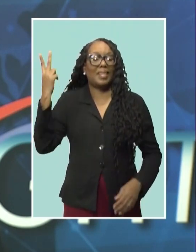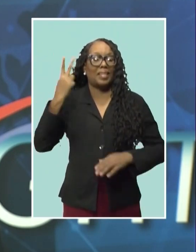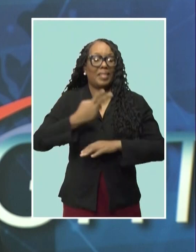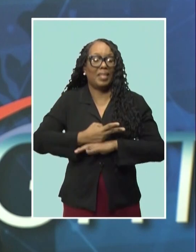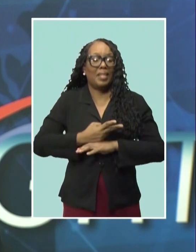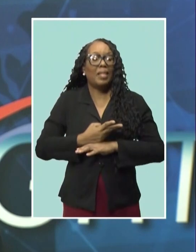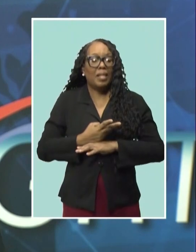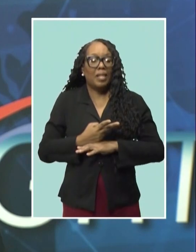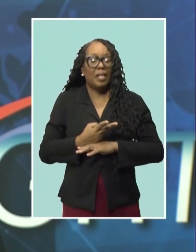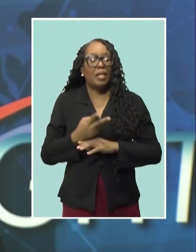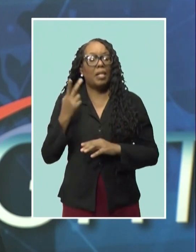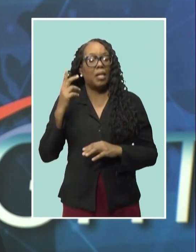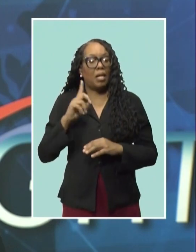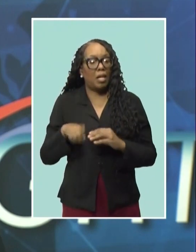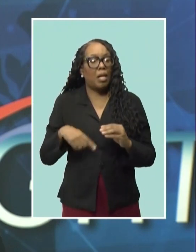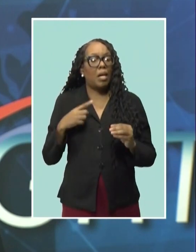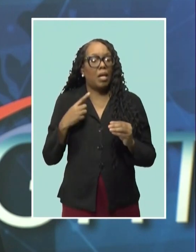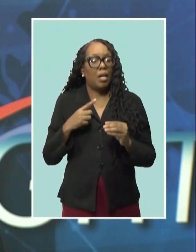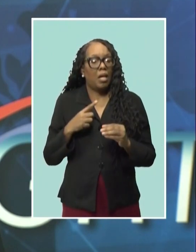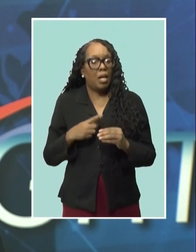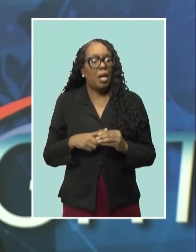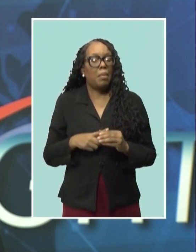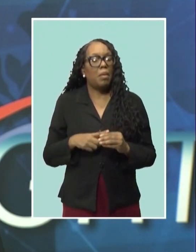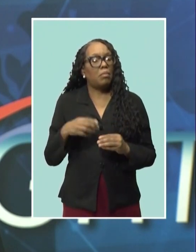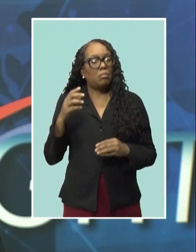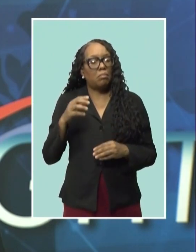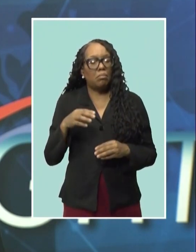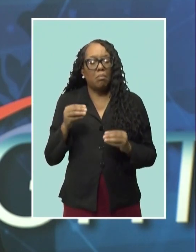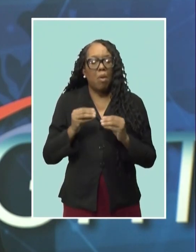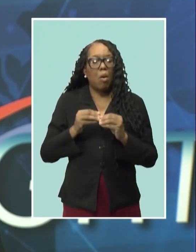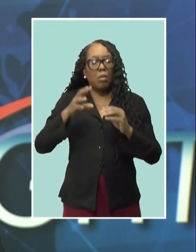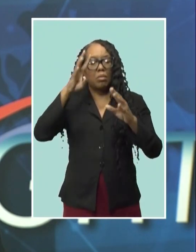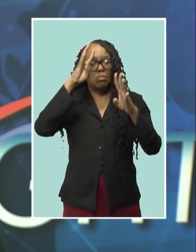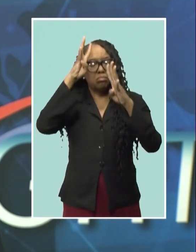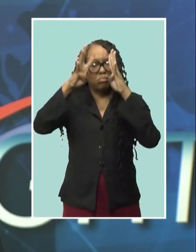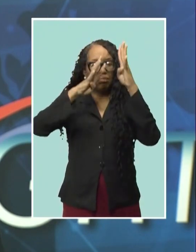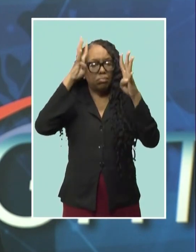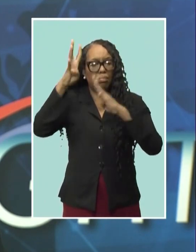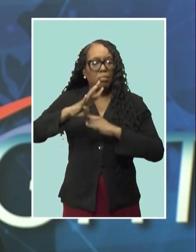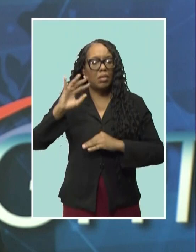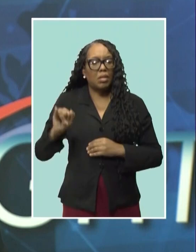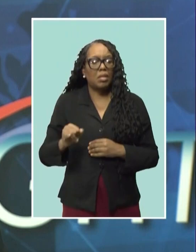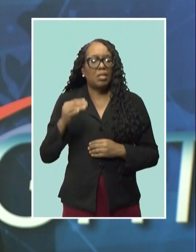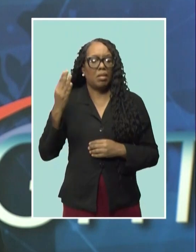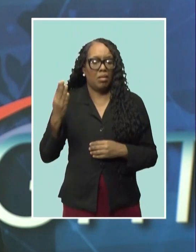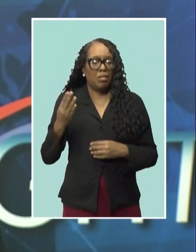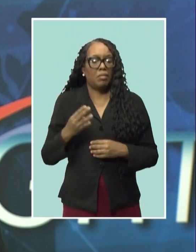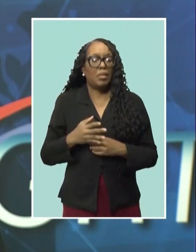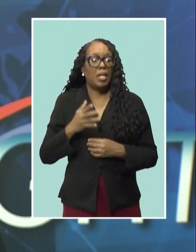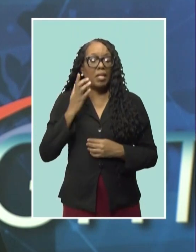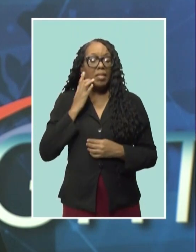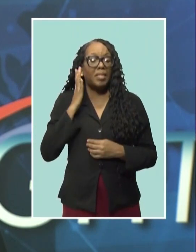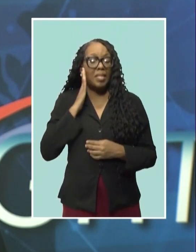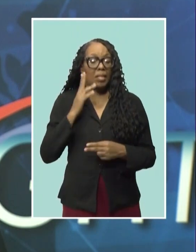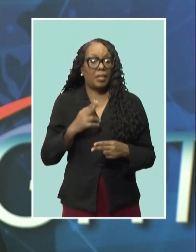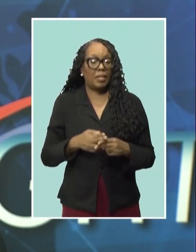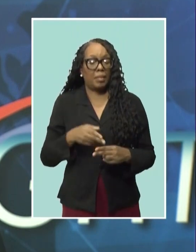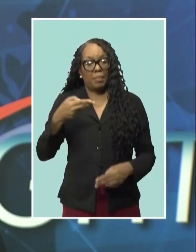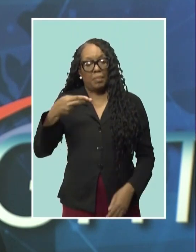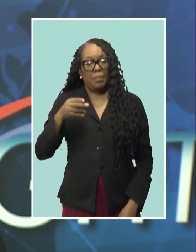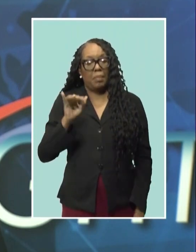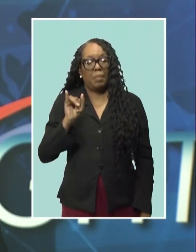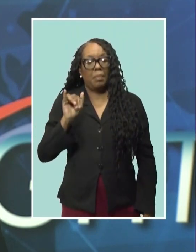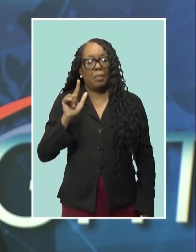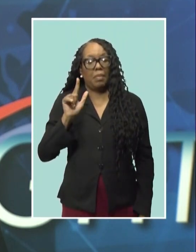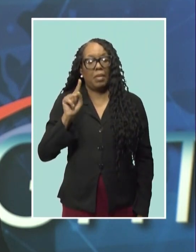National Symposium on the Just Transition and Job Creation in the Green and Blue Economy at the Hilton. We get more in this report